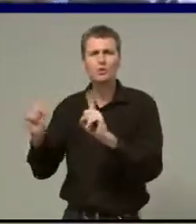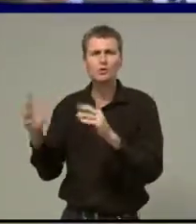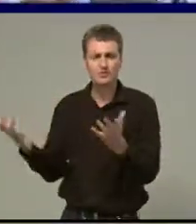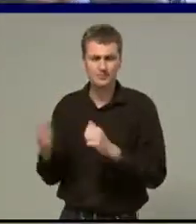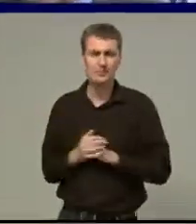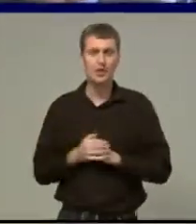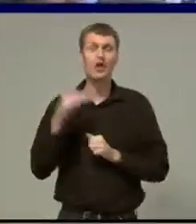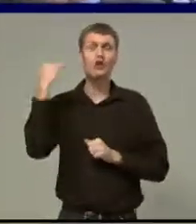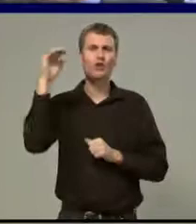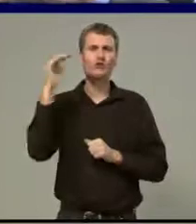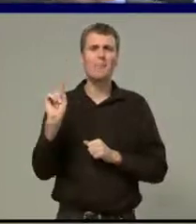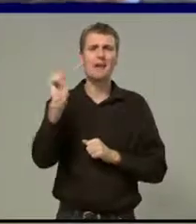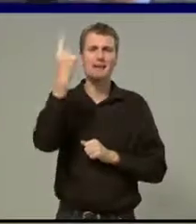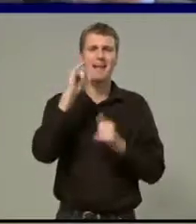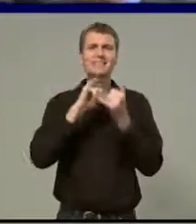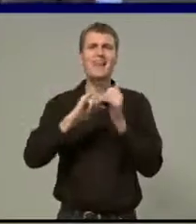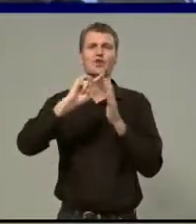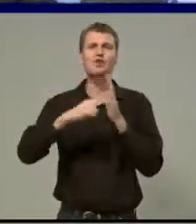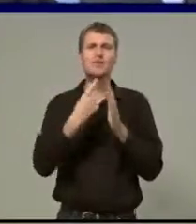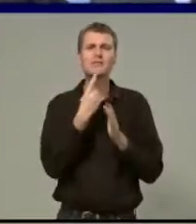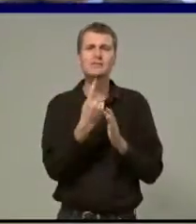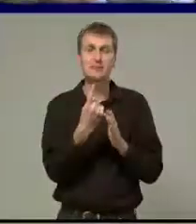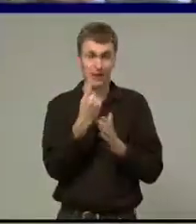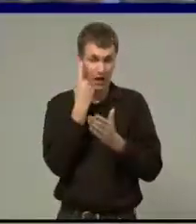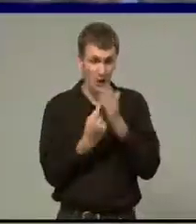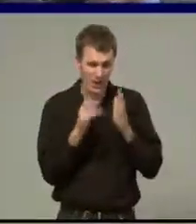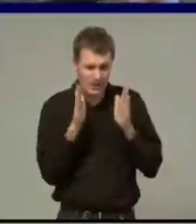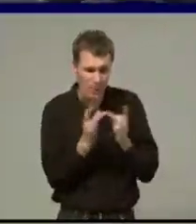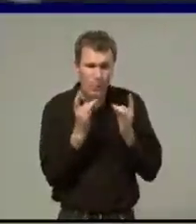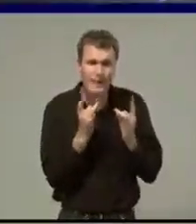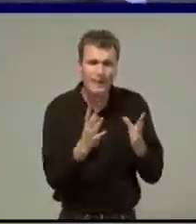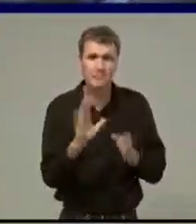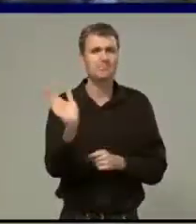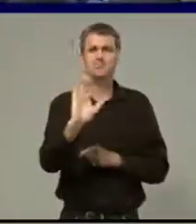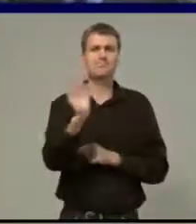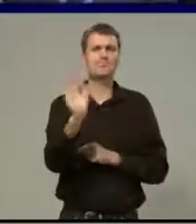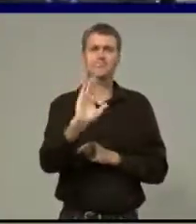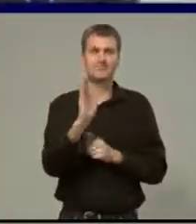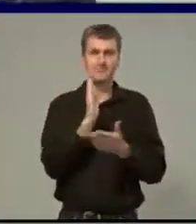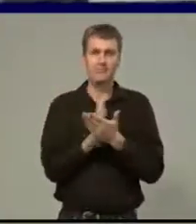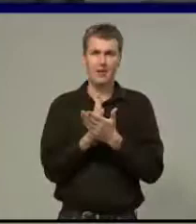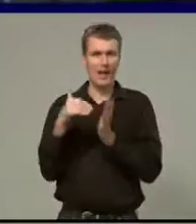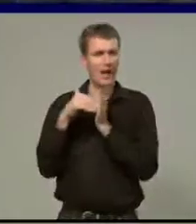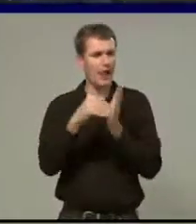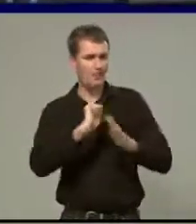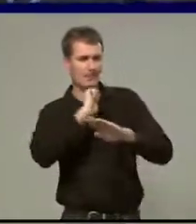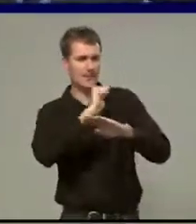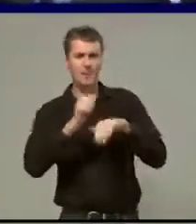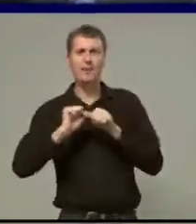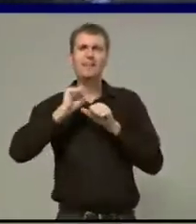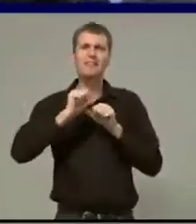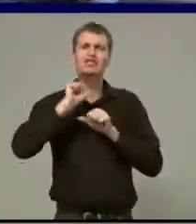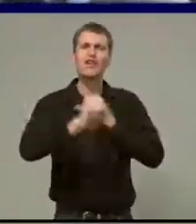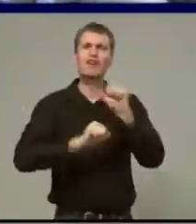Minister, Stephen Joyce, says it's more than just small beginnings. It's about helping be a part of what will set up the next